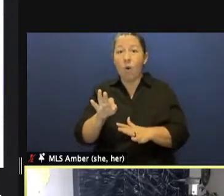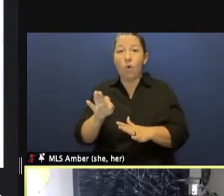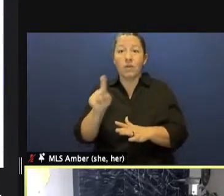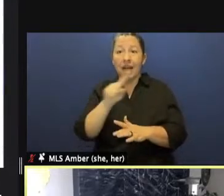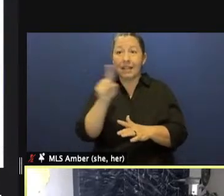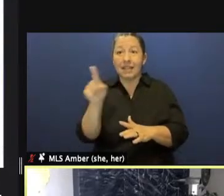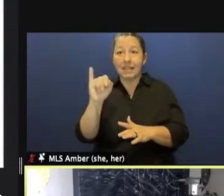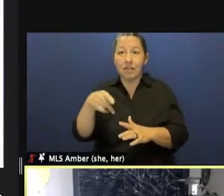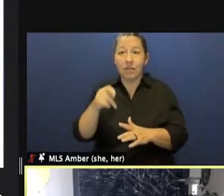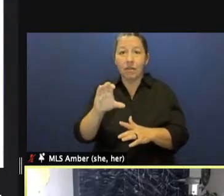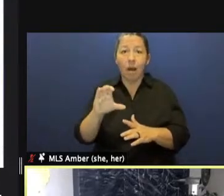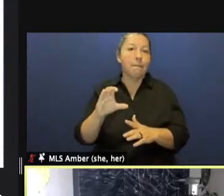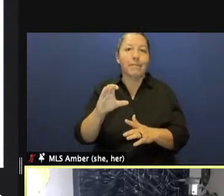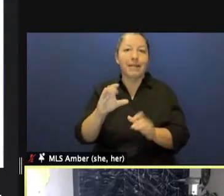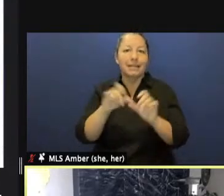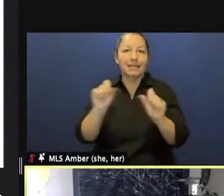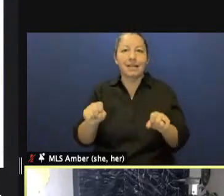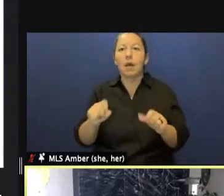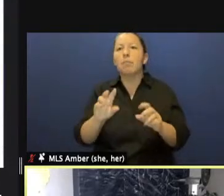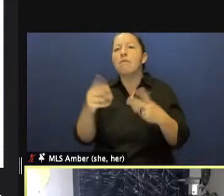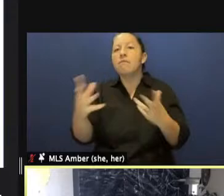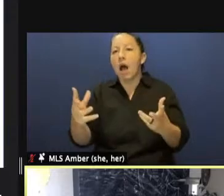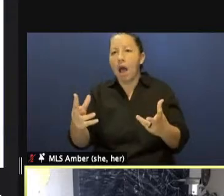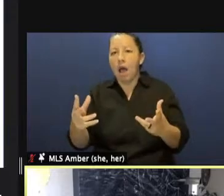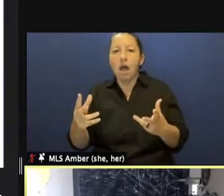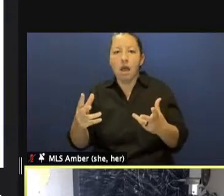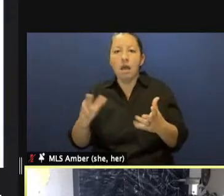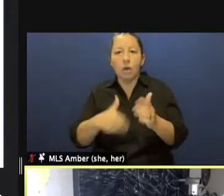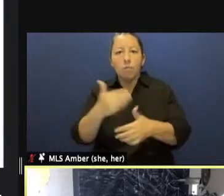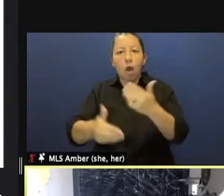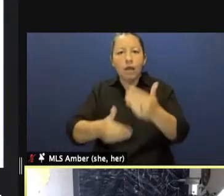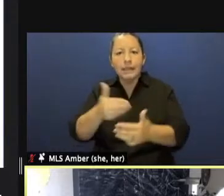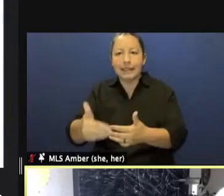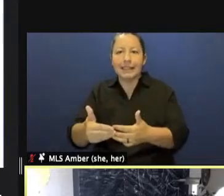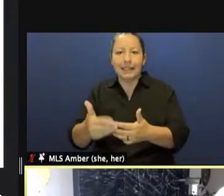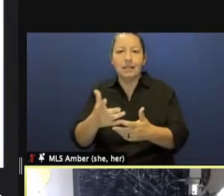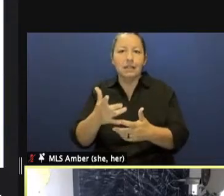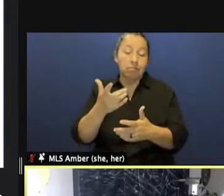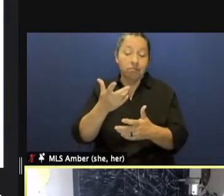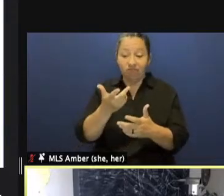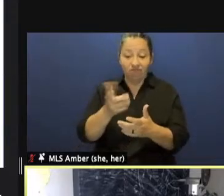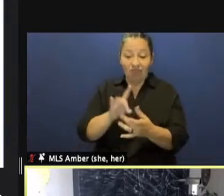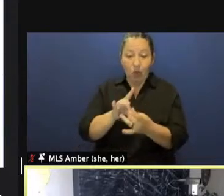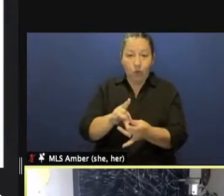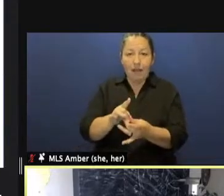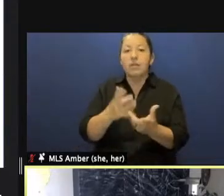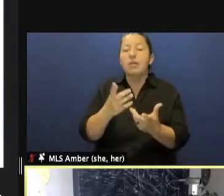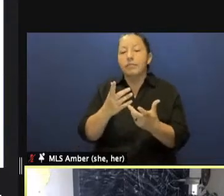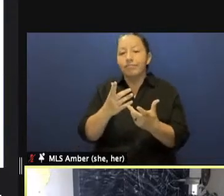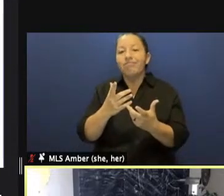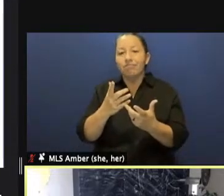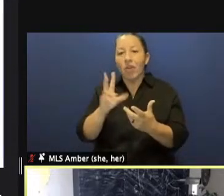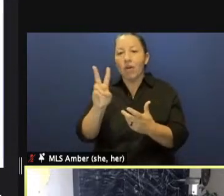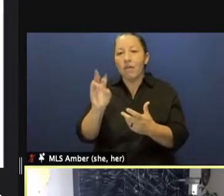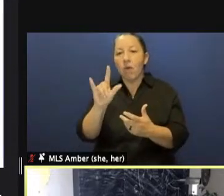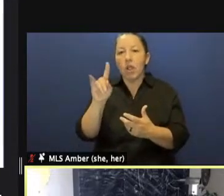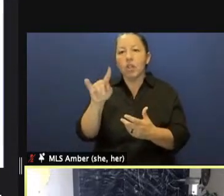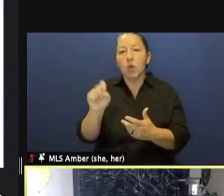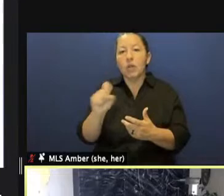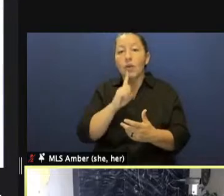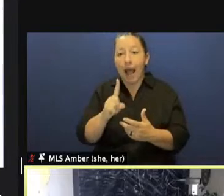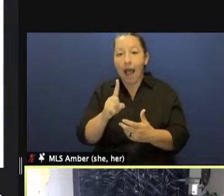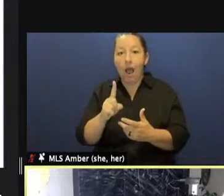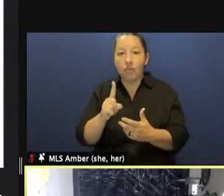systematics provide you with processes under which volatiles are being acted upon in the